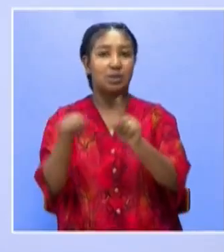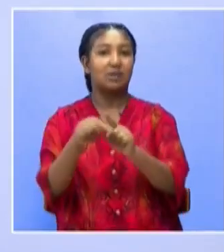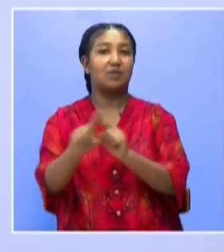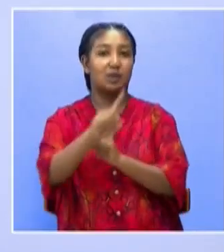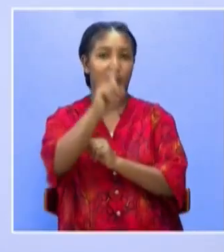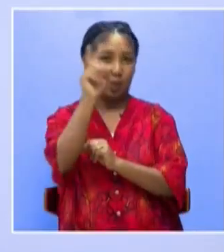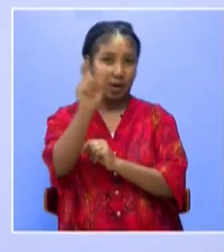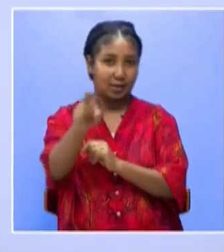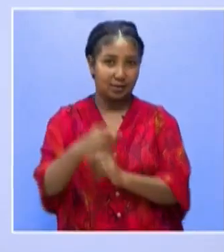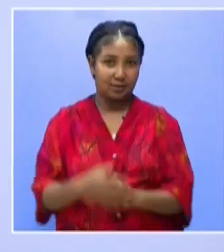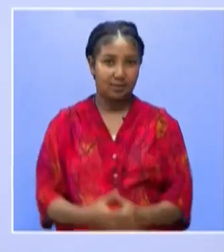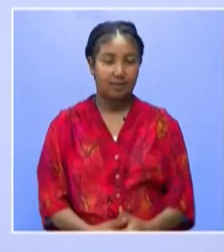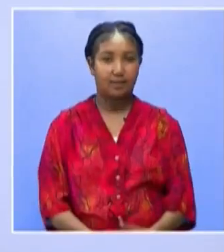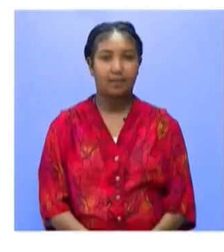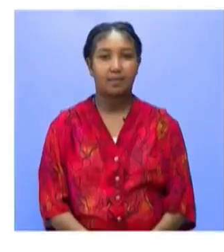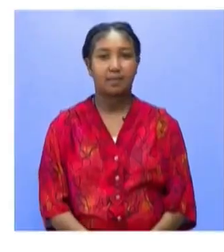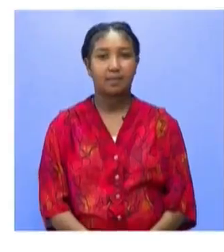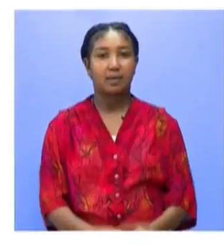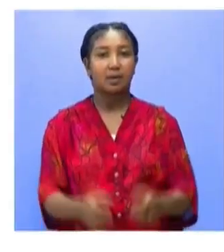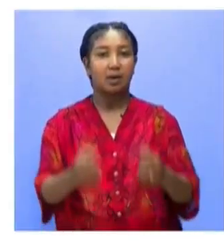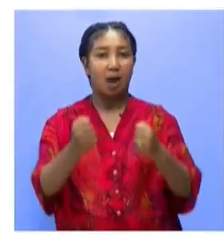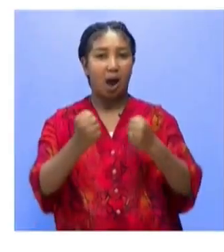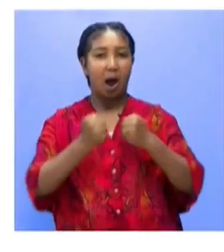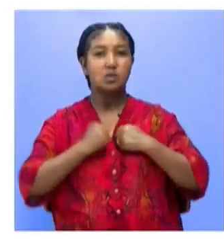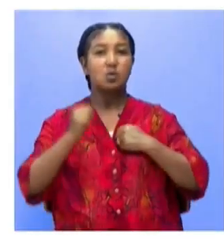interrogator. What about has here?